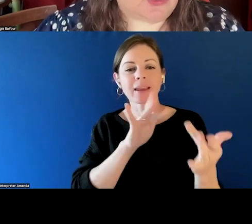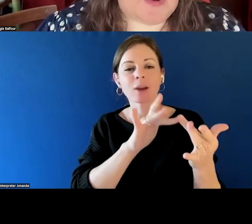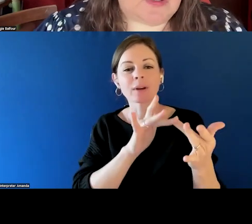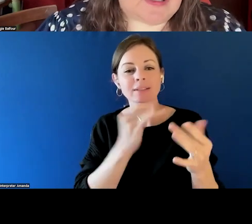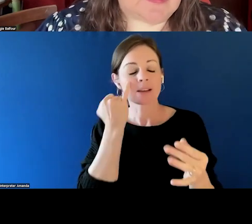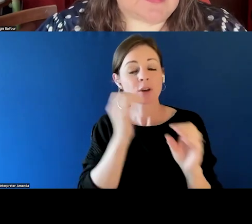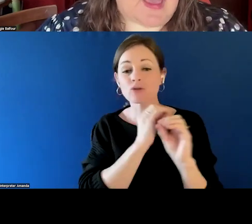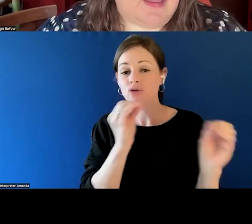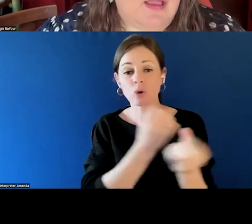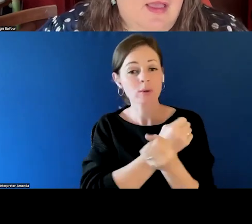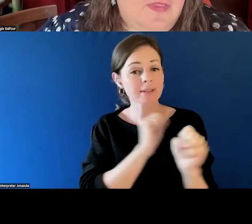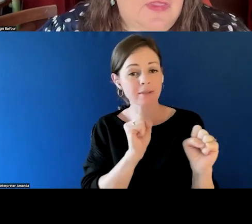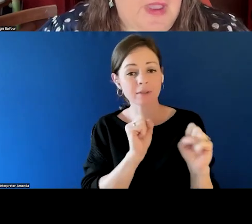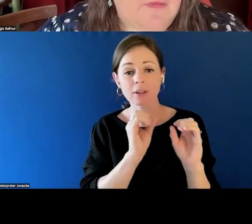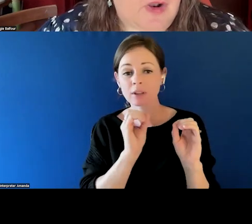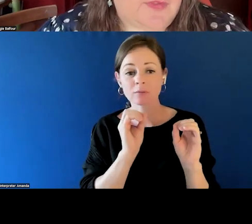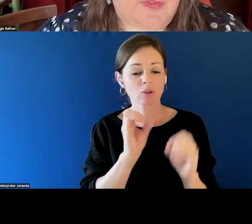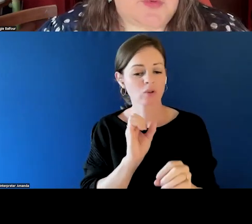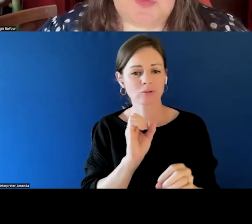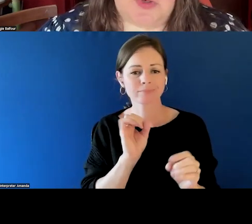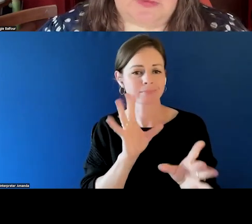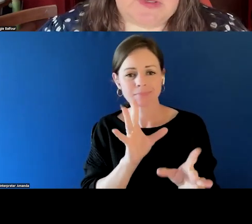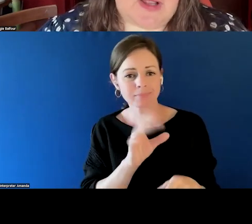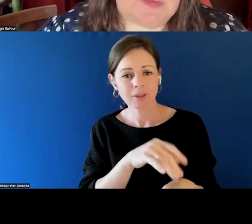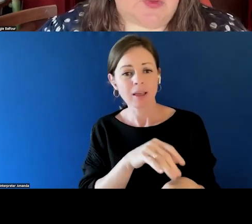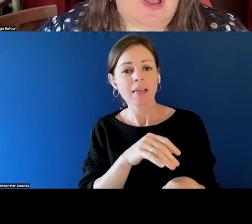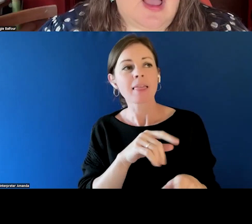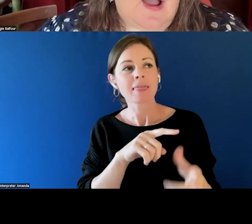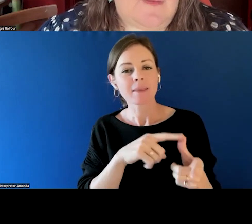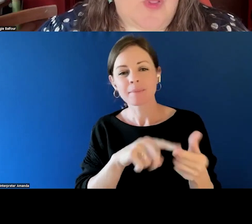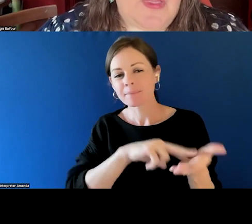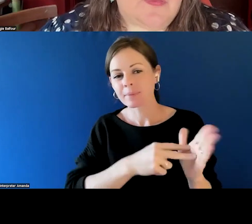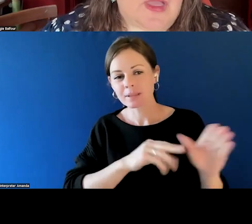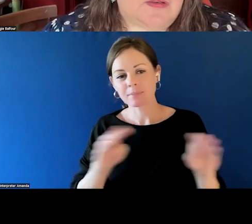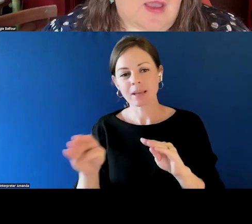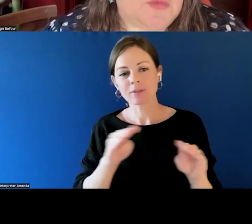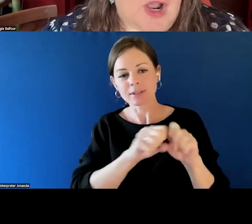safety or criminal nexus to that, then the behavioral health system should be totally responsible.